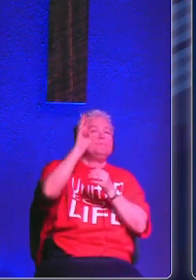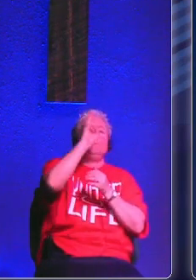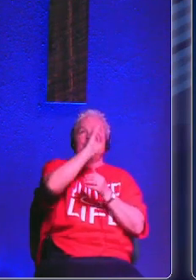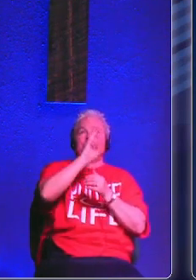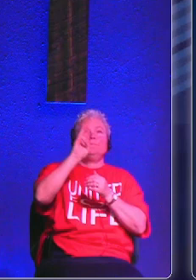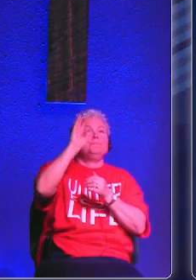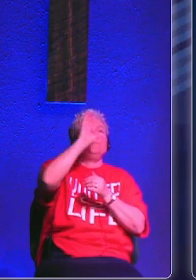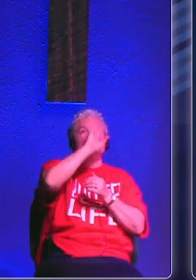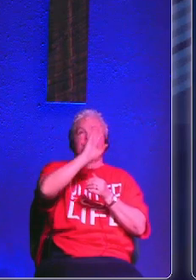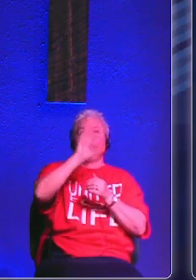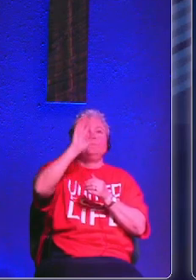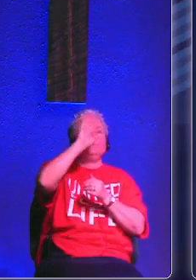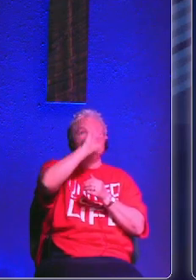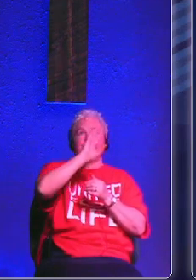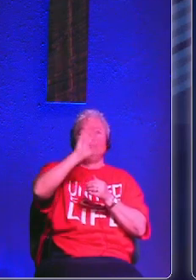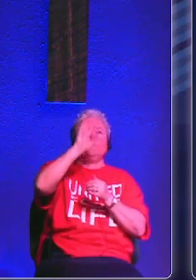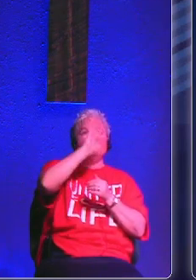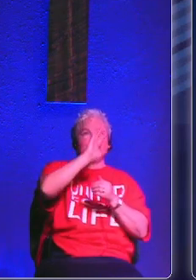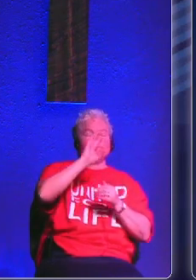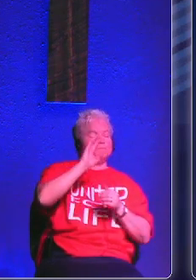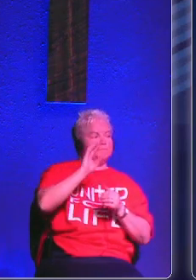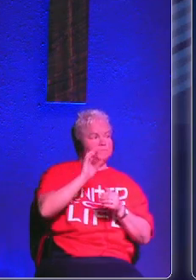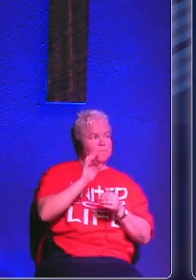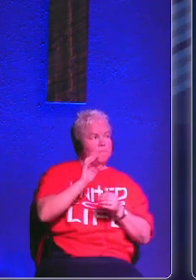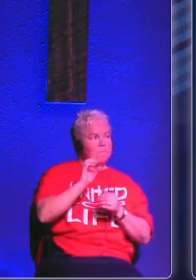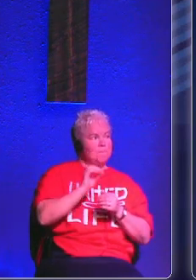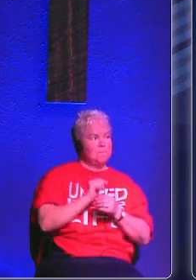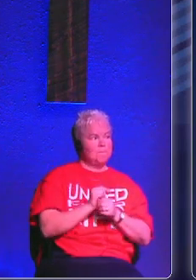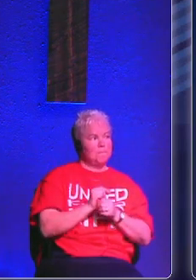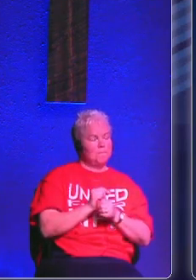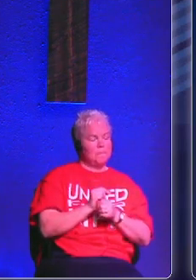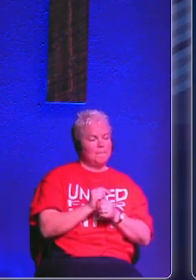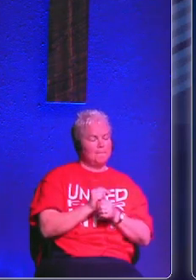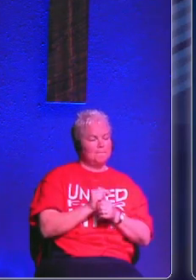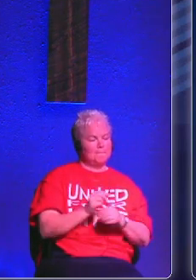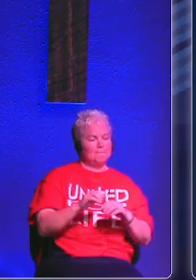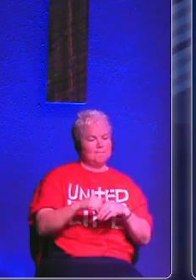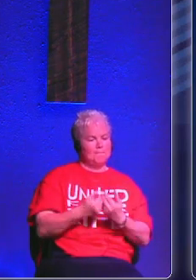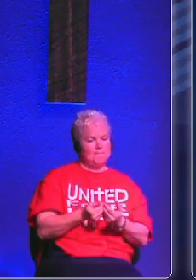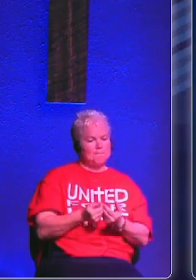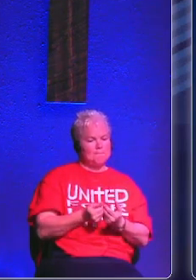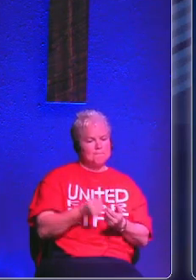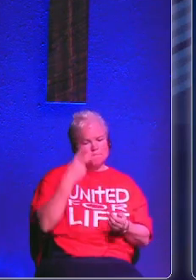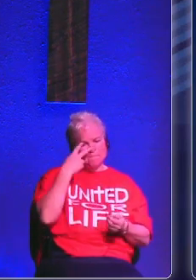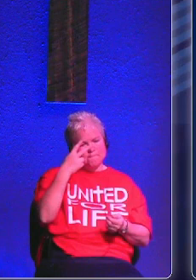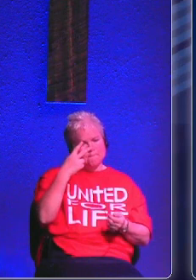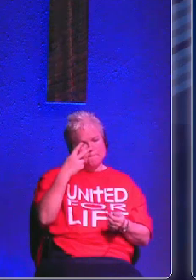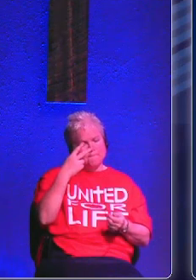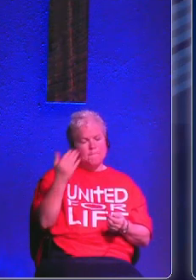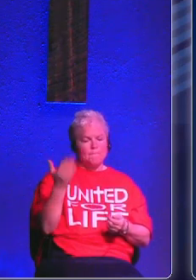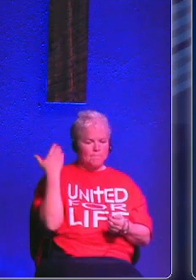one, and it just made a whole lot of sense to me. Have you noticed